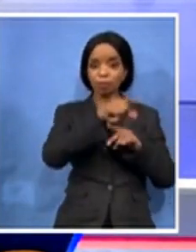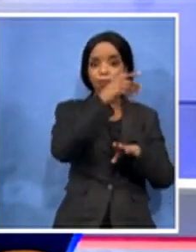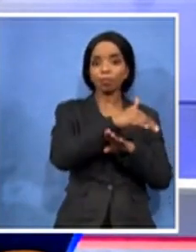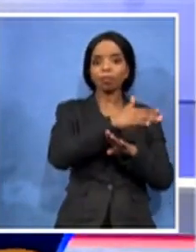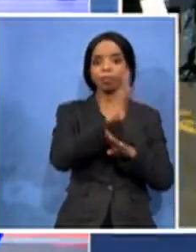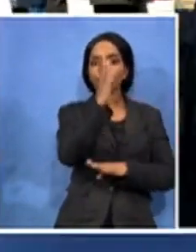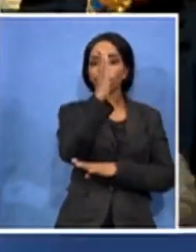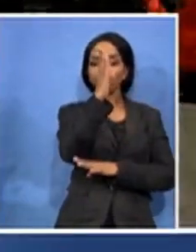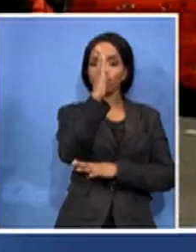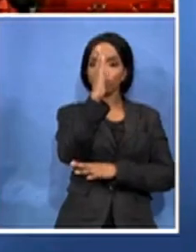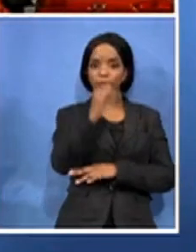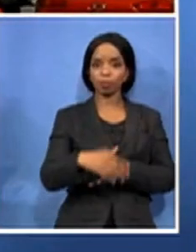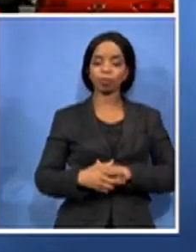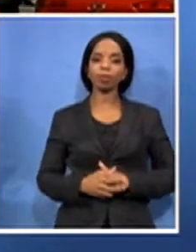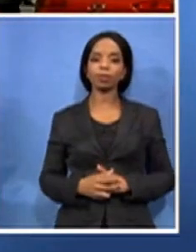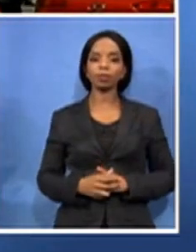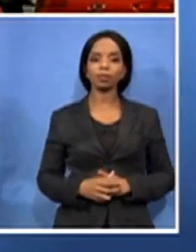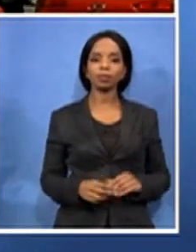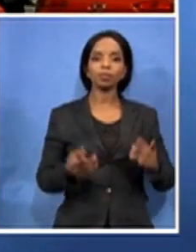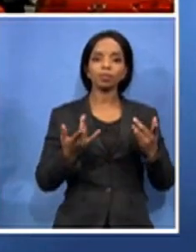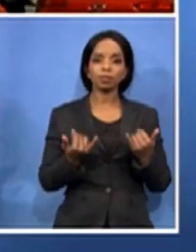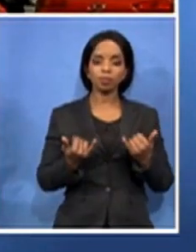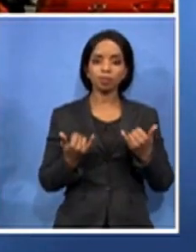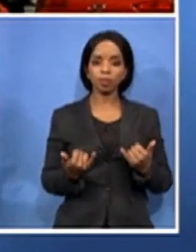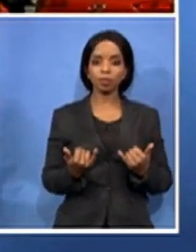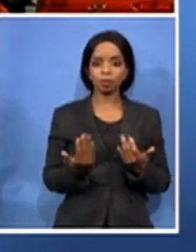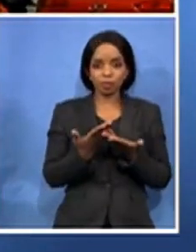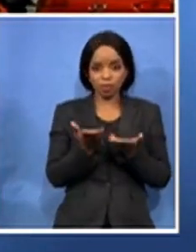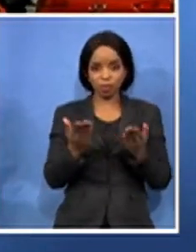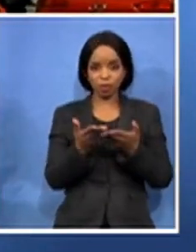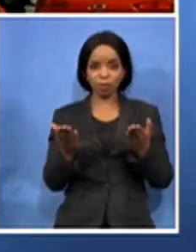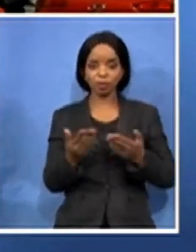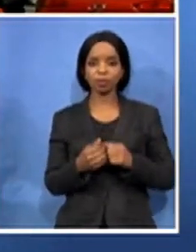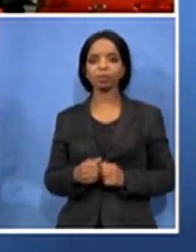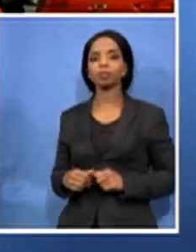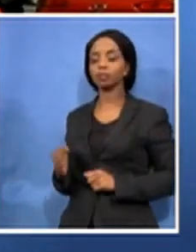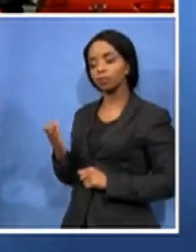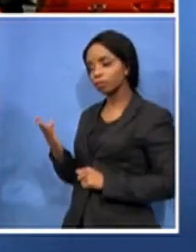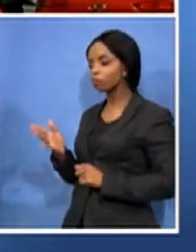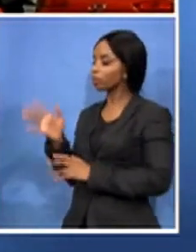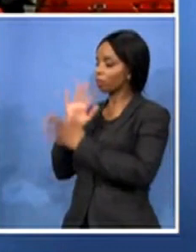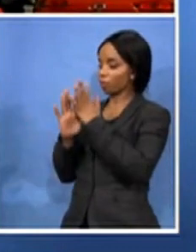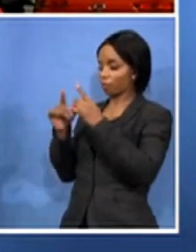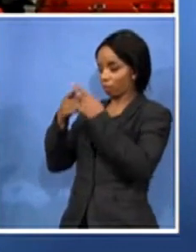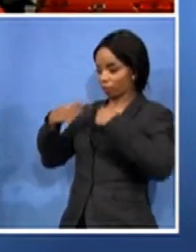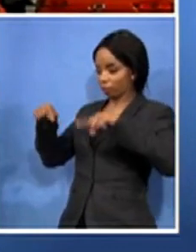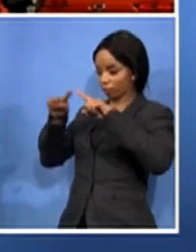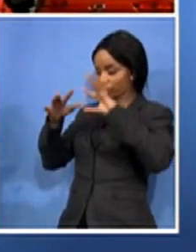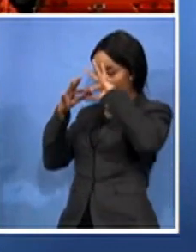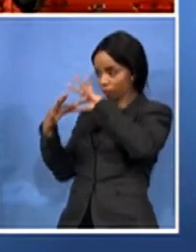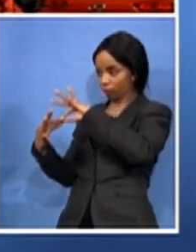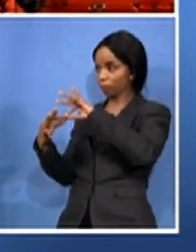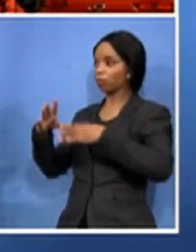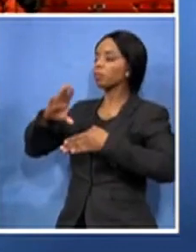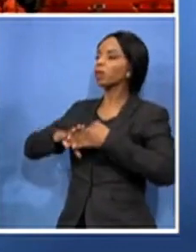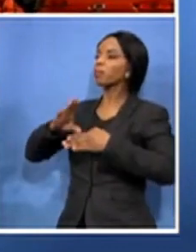to Vanessa Puna, who's standing by. Vanessa, talk to us about the purpose of the silent prayer